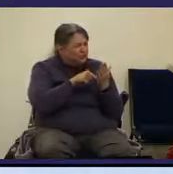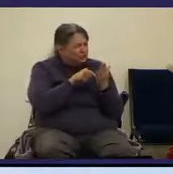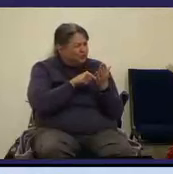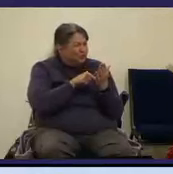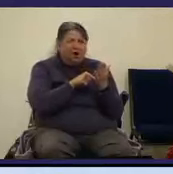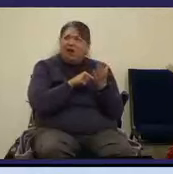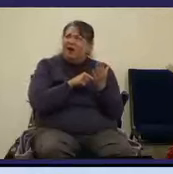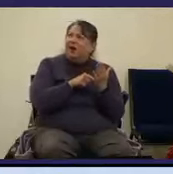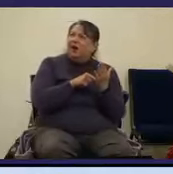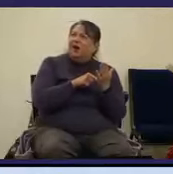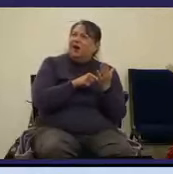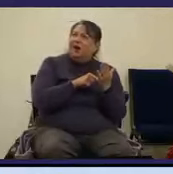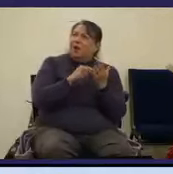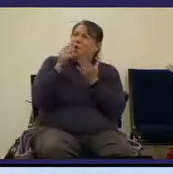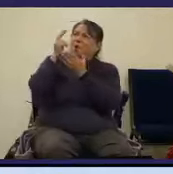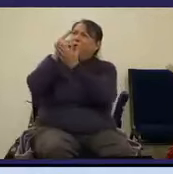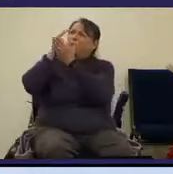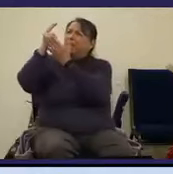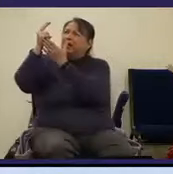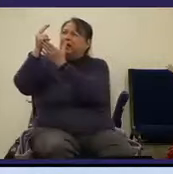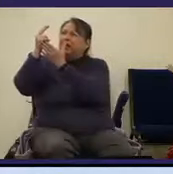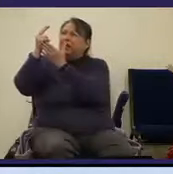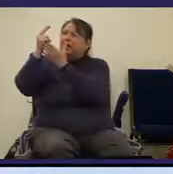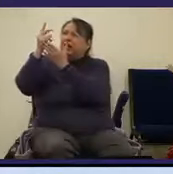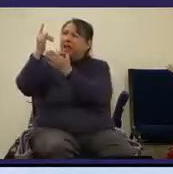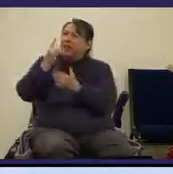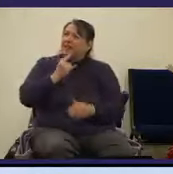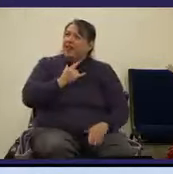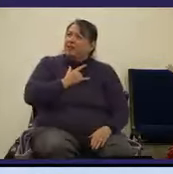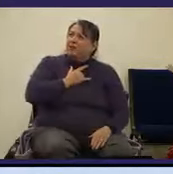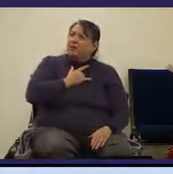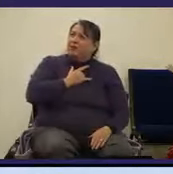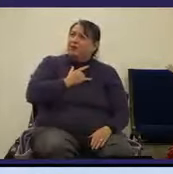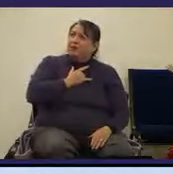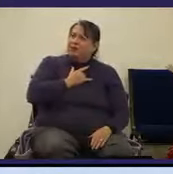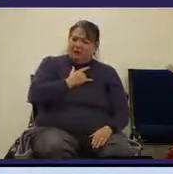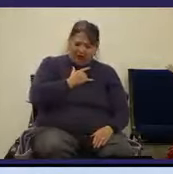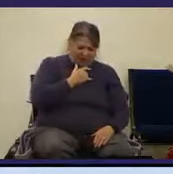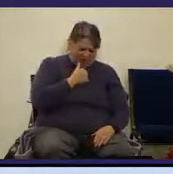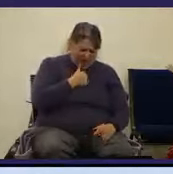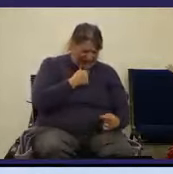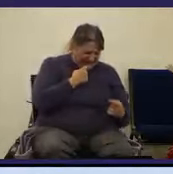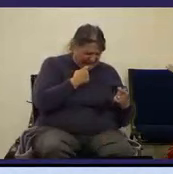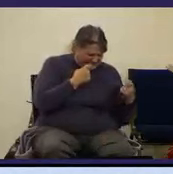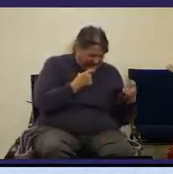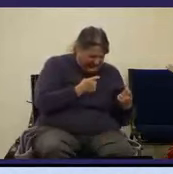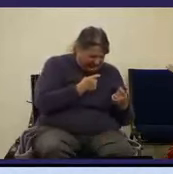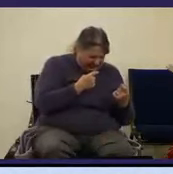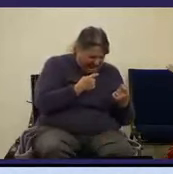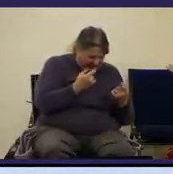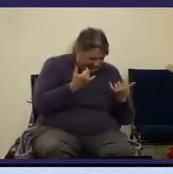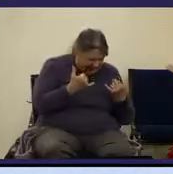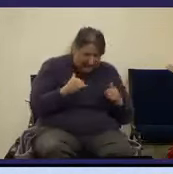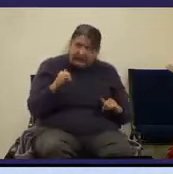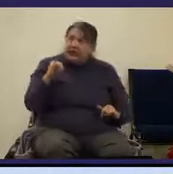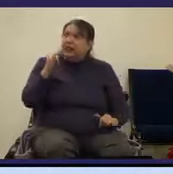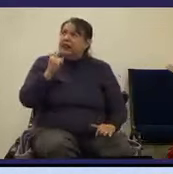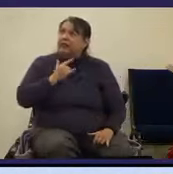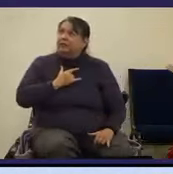And so if God's word says, I love you in spite of you, that means that he loves you in spite of